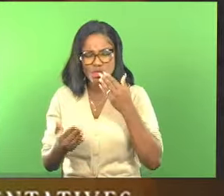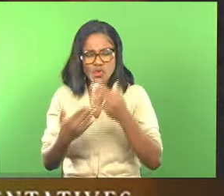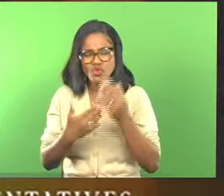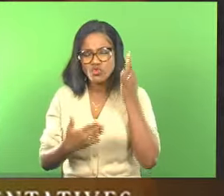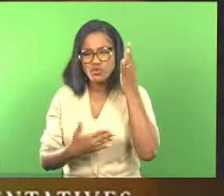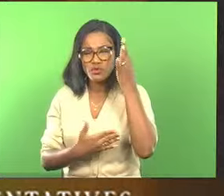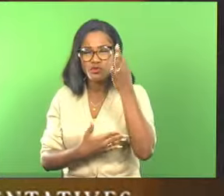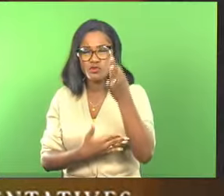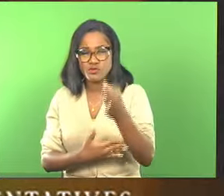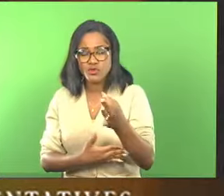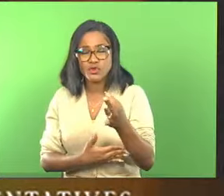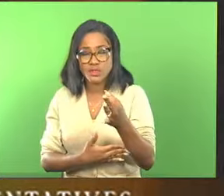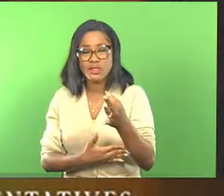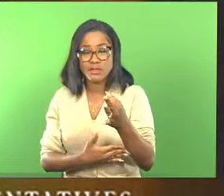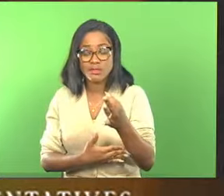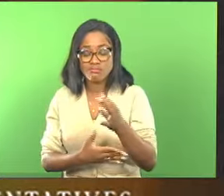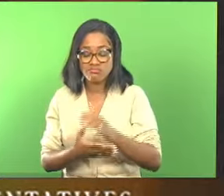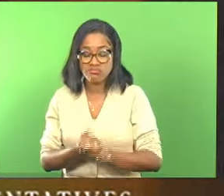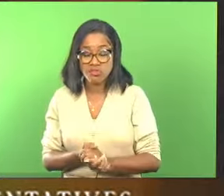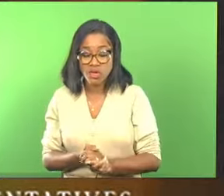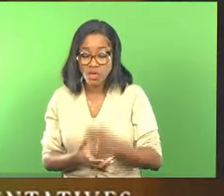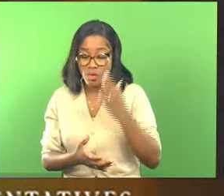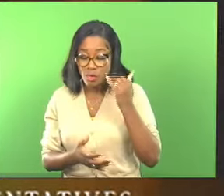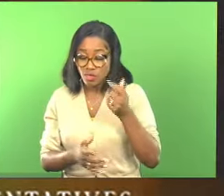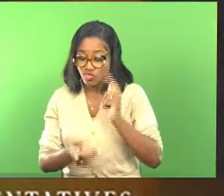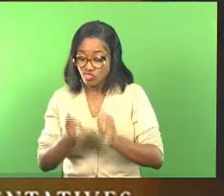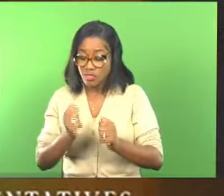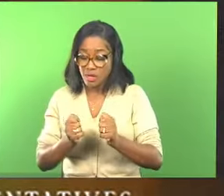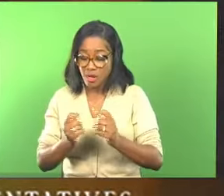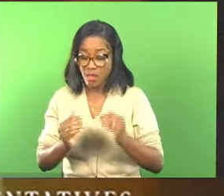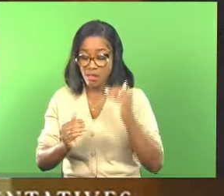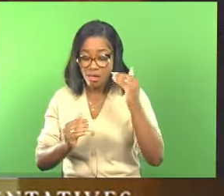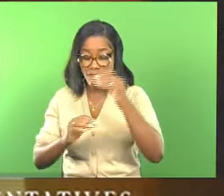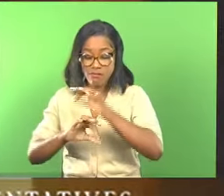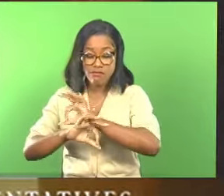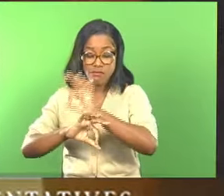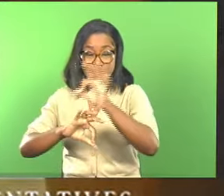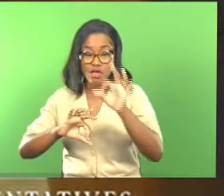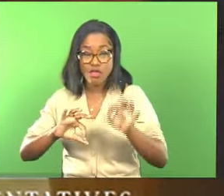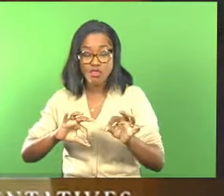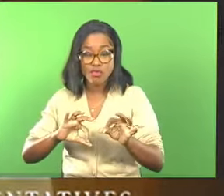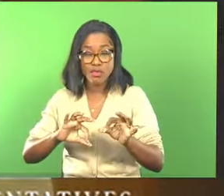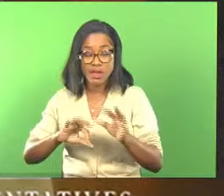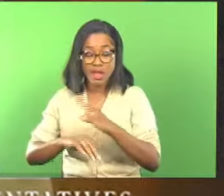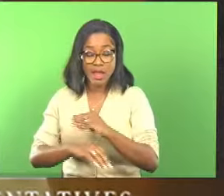key player in the Caribbean and bridge to Latin America,